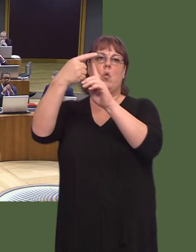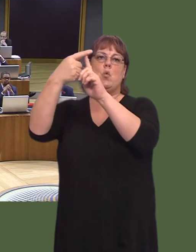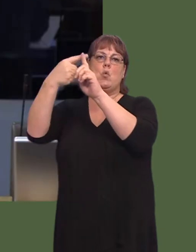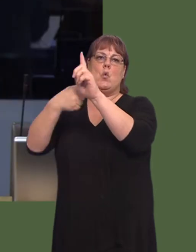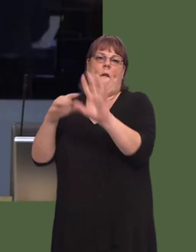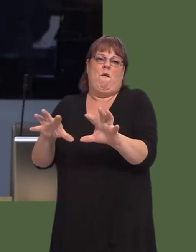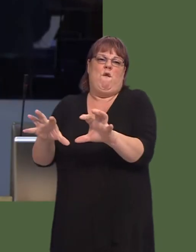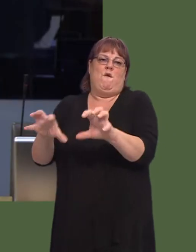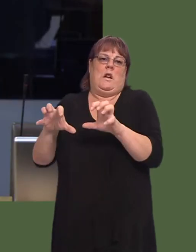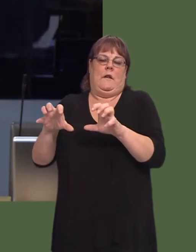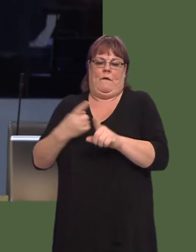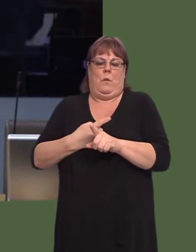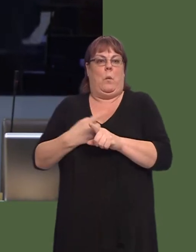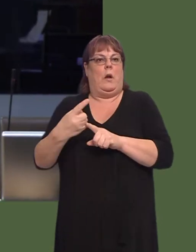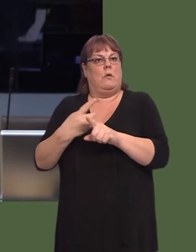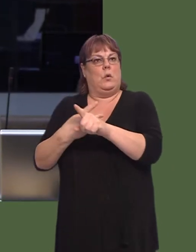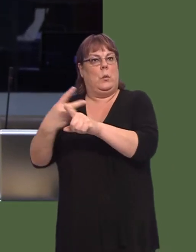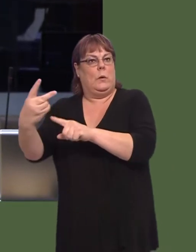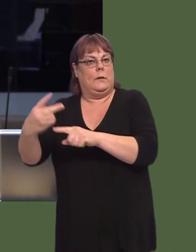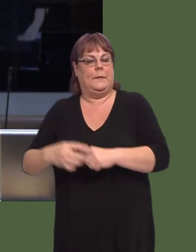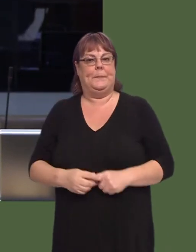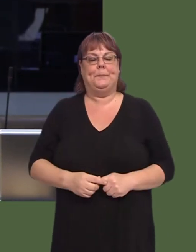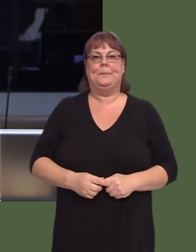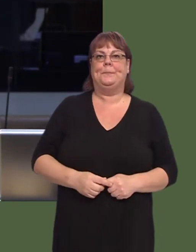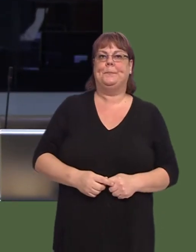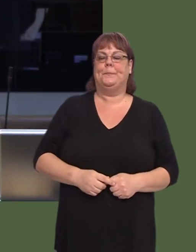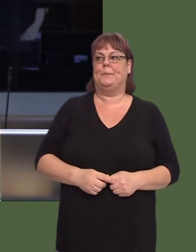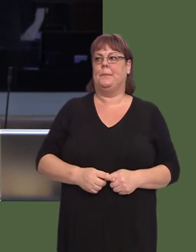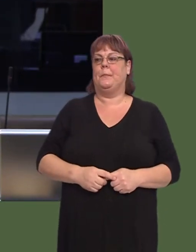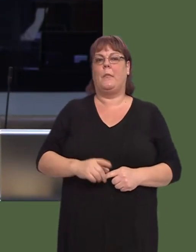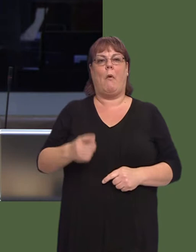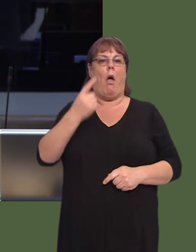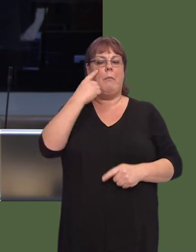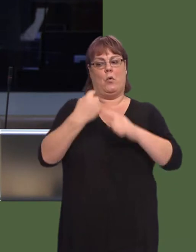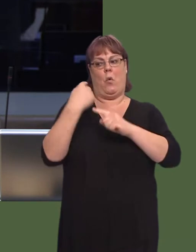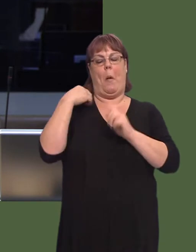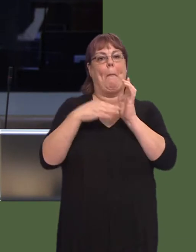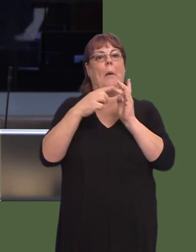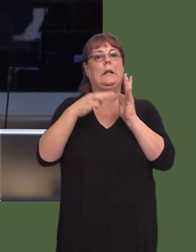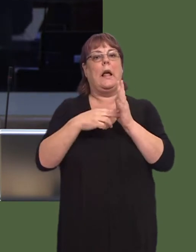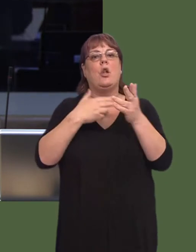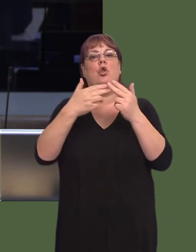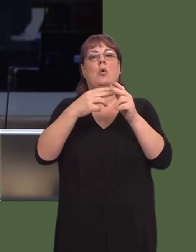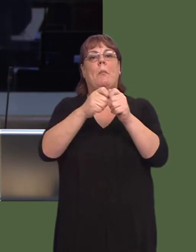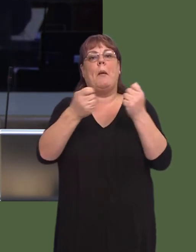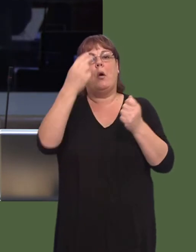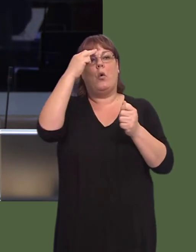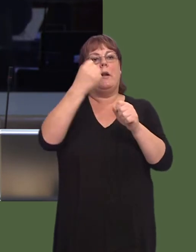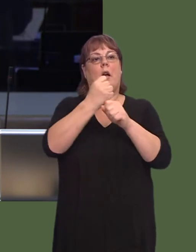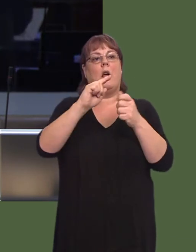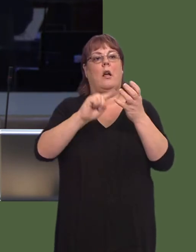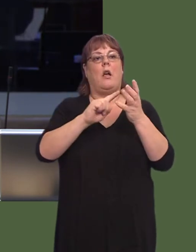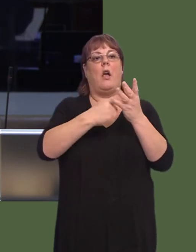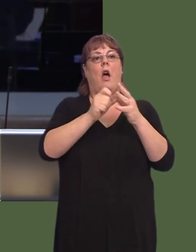to have sub-zero temperatures for the next week or two. I wonder if he also saw on Monday in The Guardian that